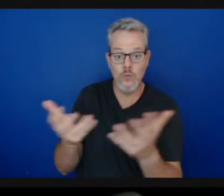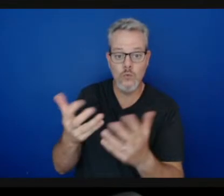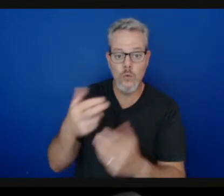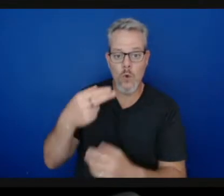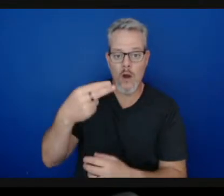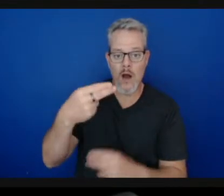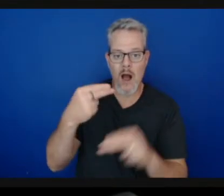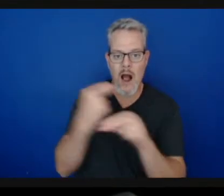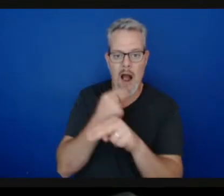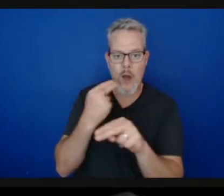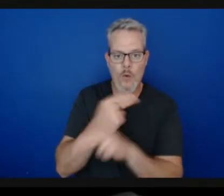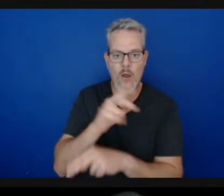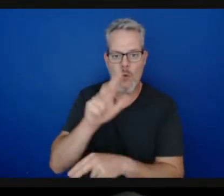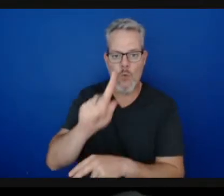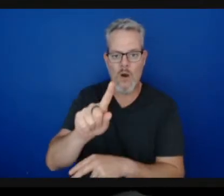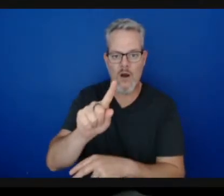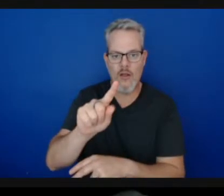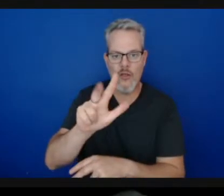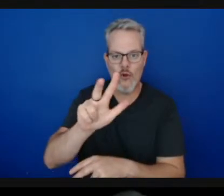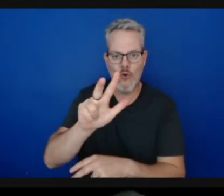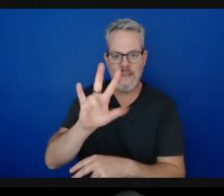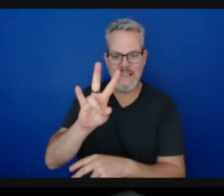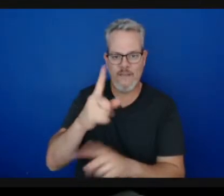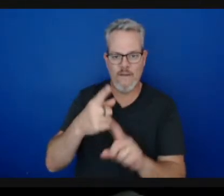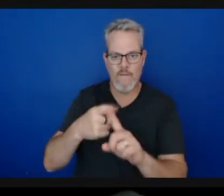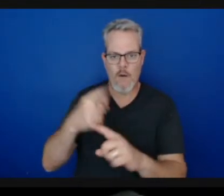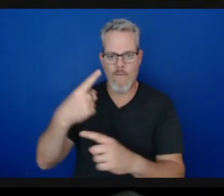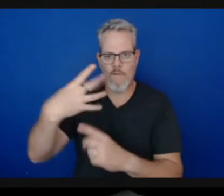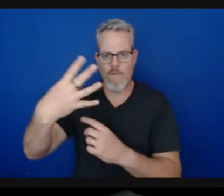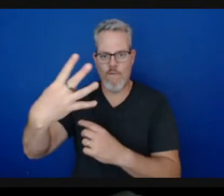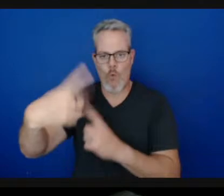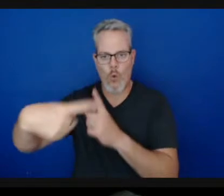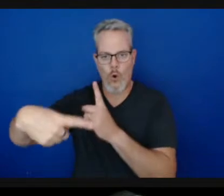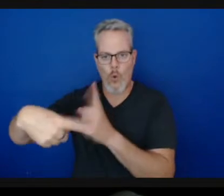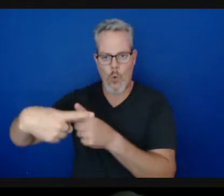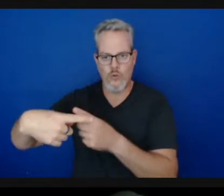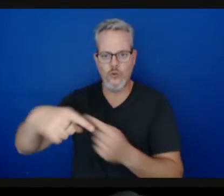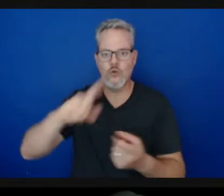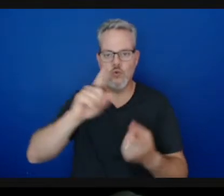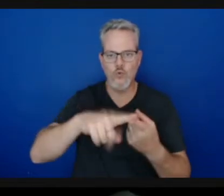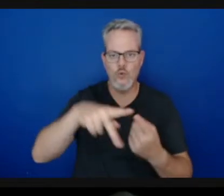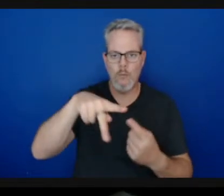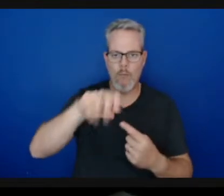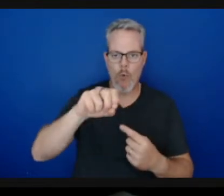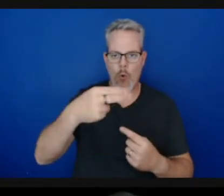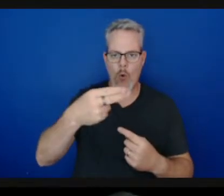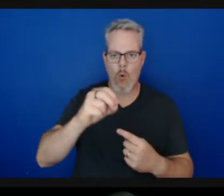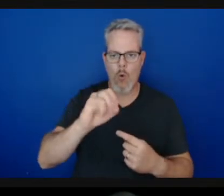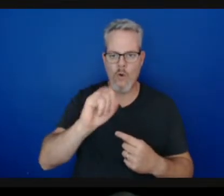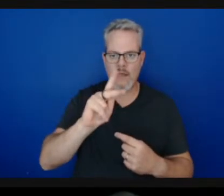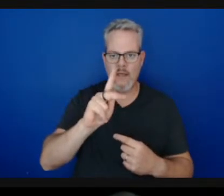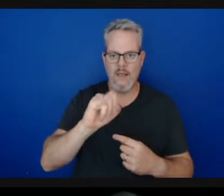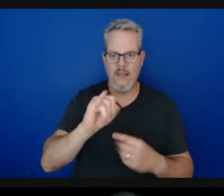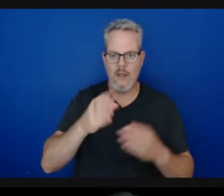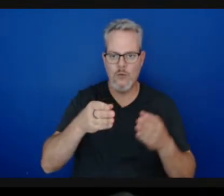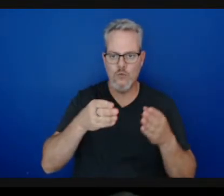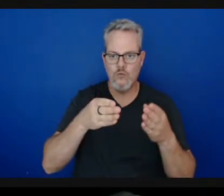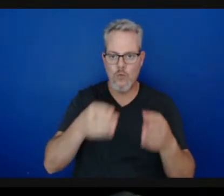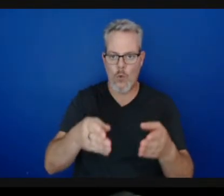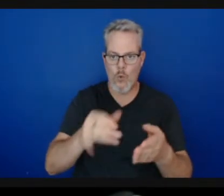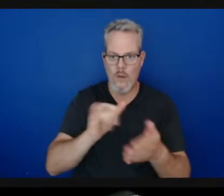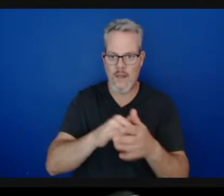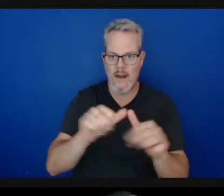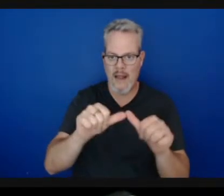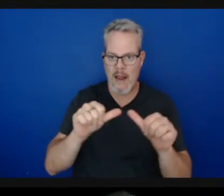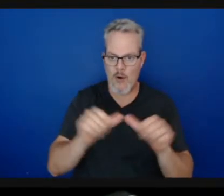137 from Four Corners to Pohoiki Road. That's the road and water line. They're in the final stages of reviewing documents and releasing a bid